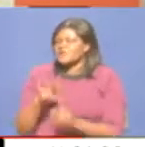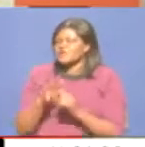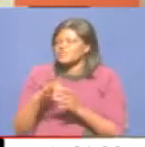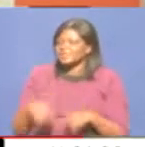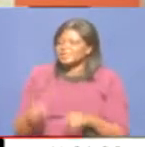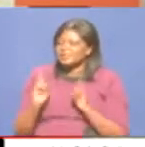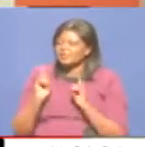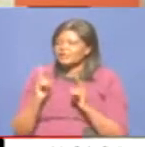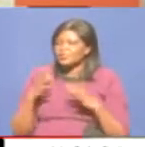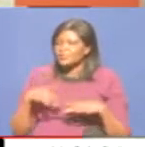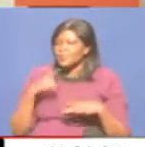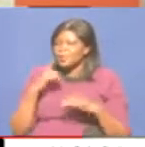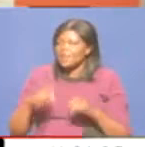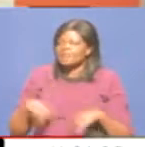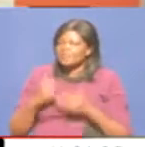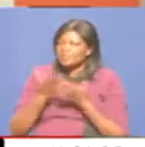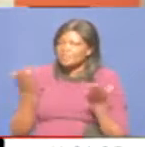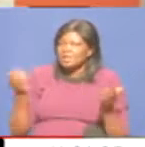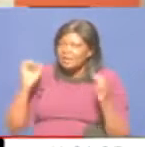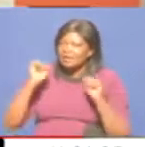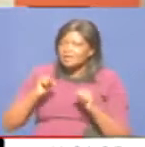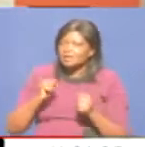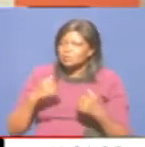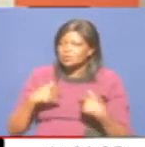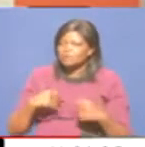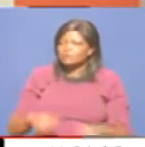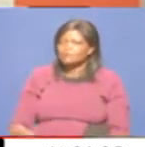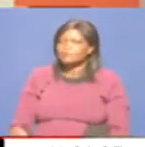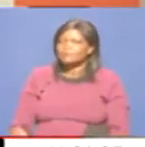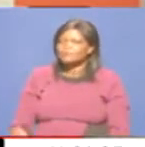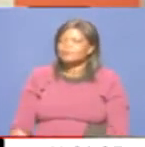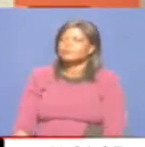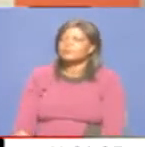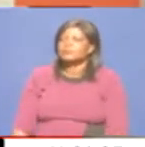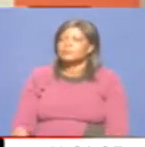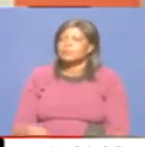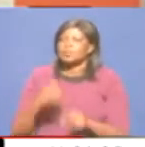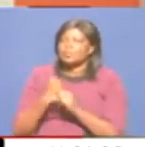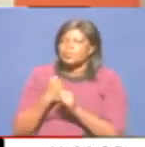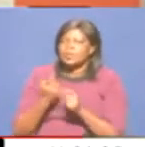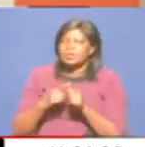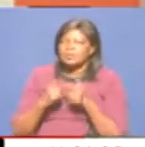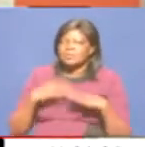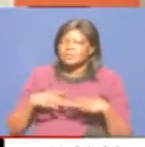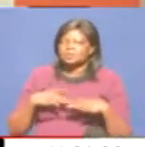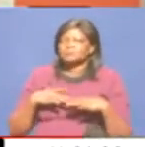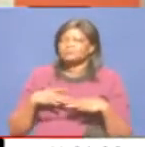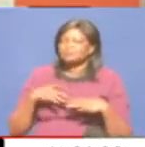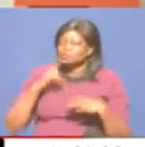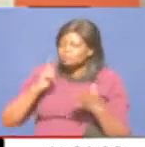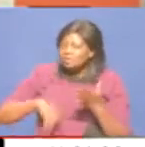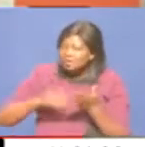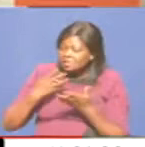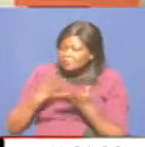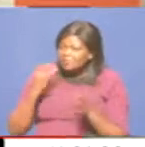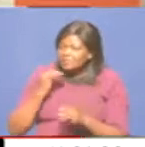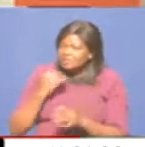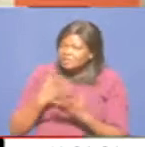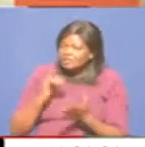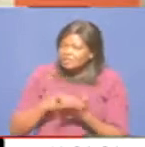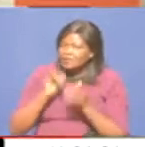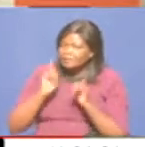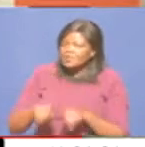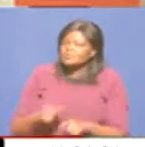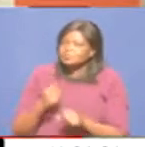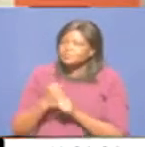the people who are living there agree to have a road should work done? And somebody is going to be paid. These are some of the things that we should be able to look as a